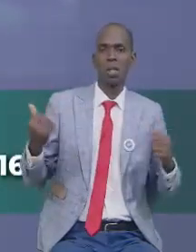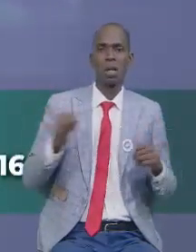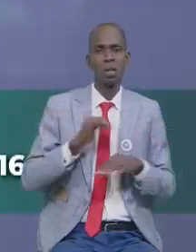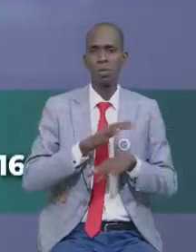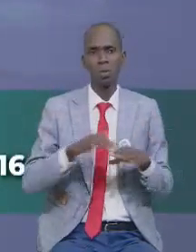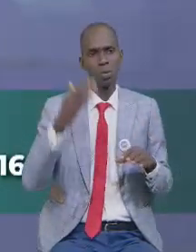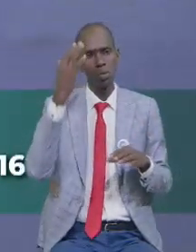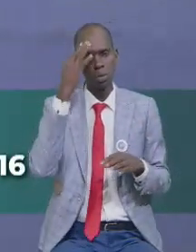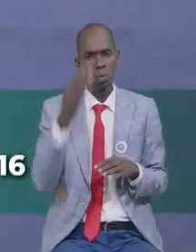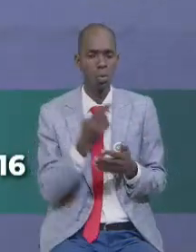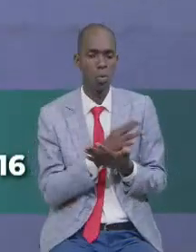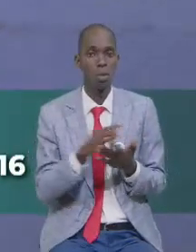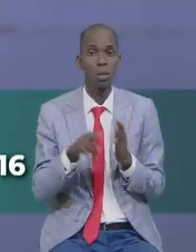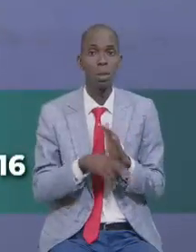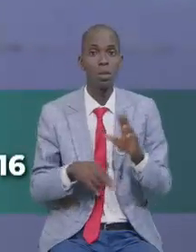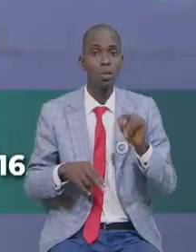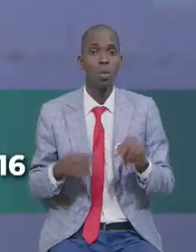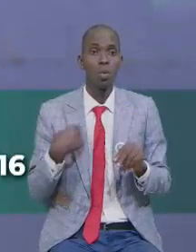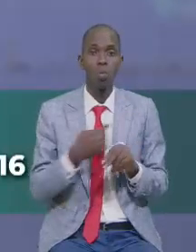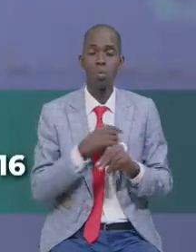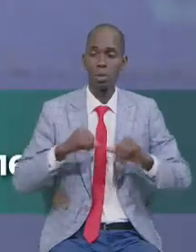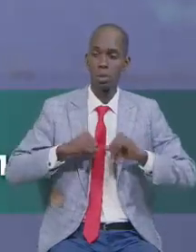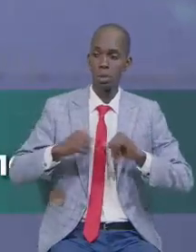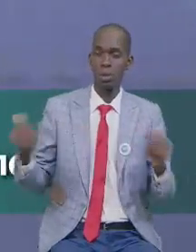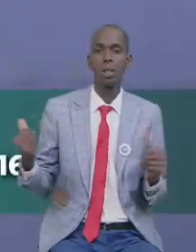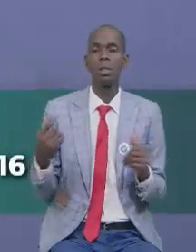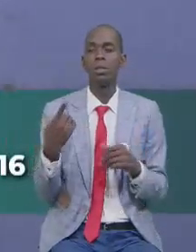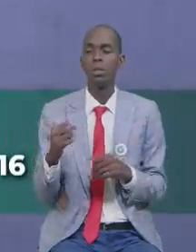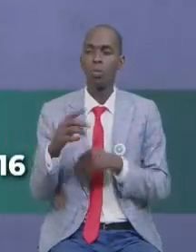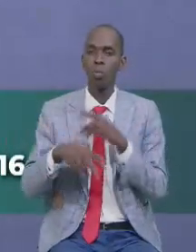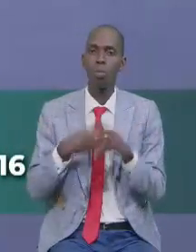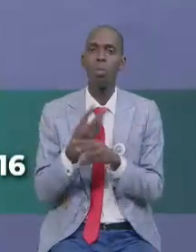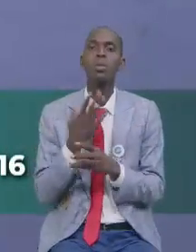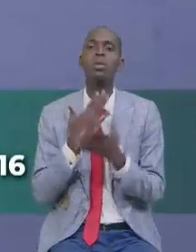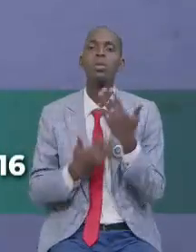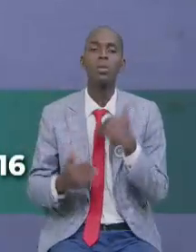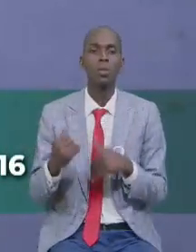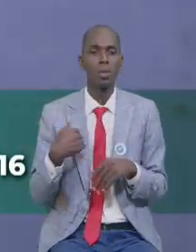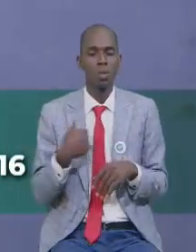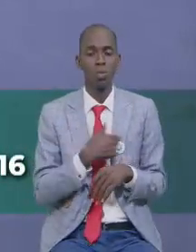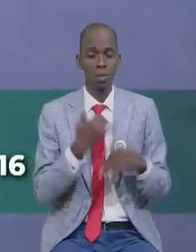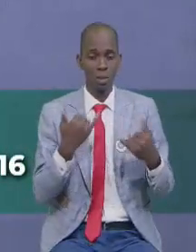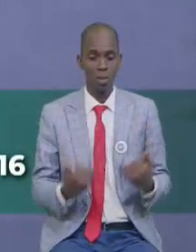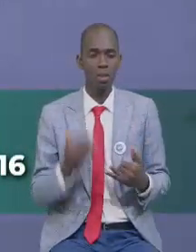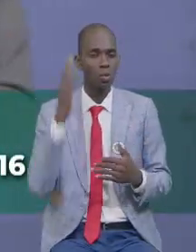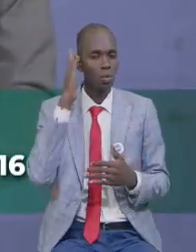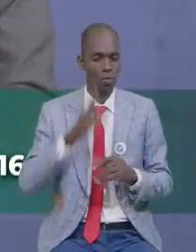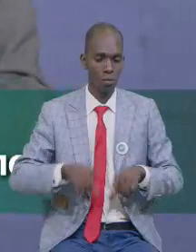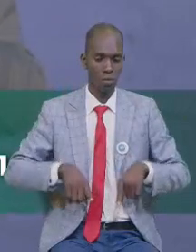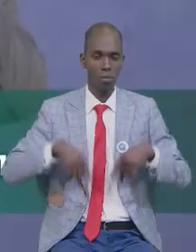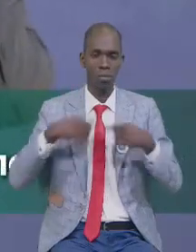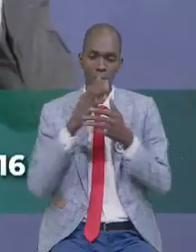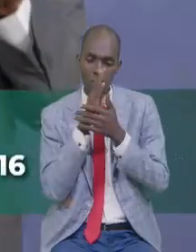deny them. We do not know what they lost anymore. Now we should live soberly, righteously,